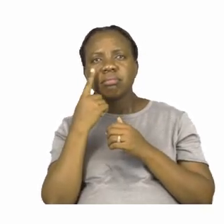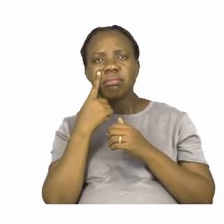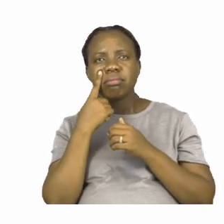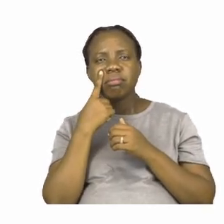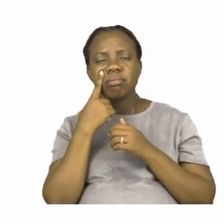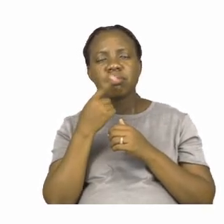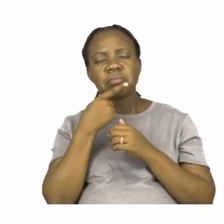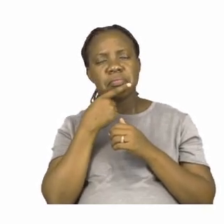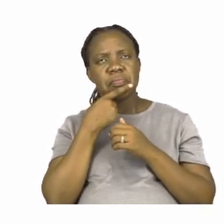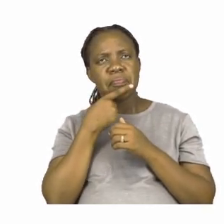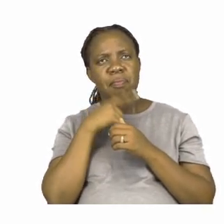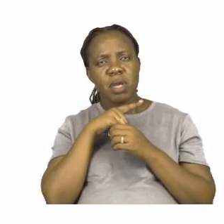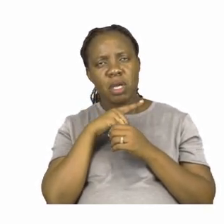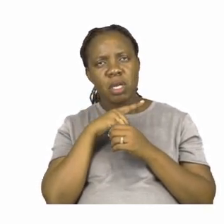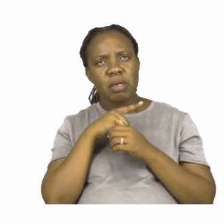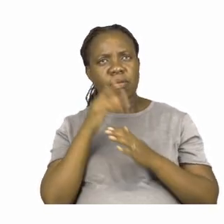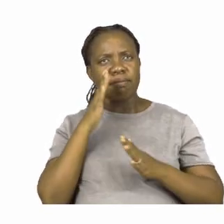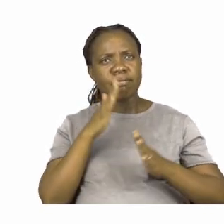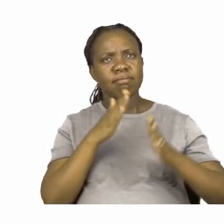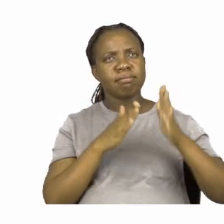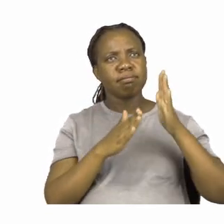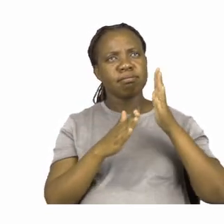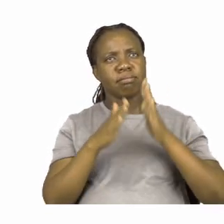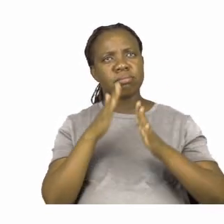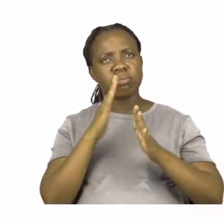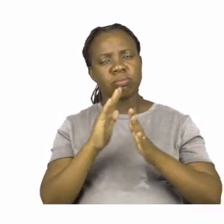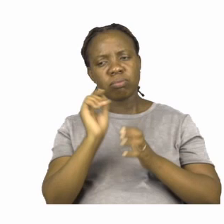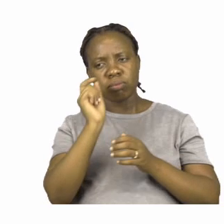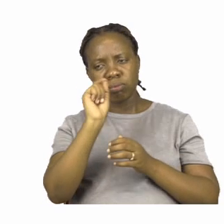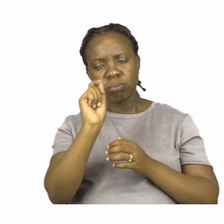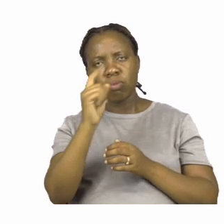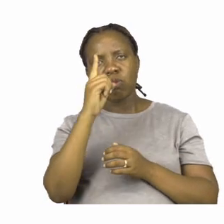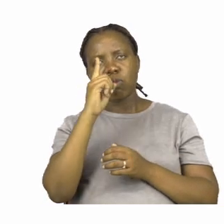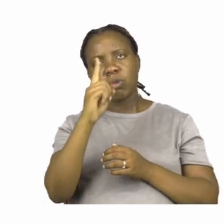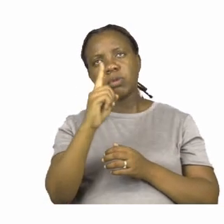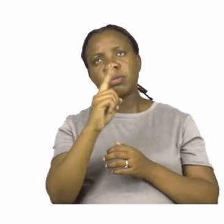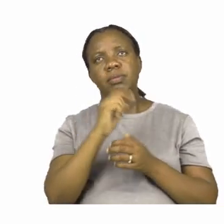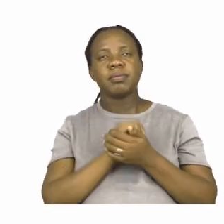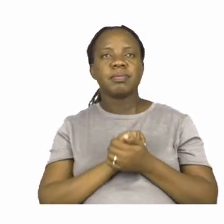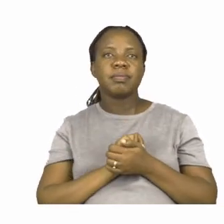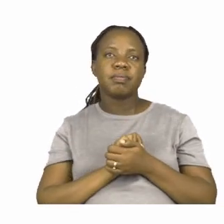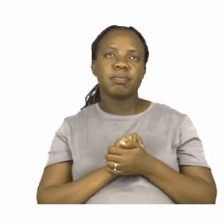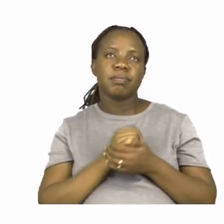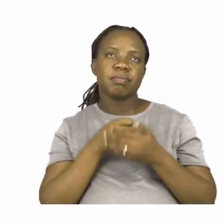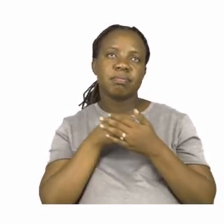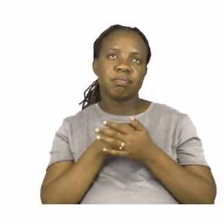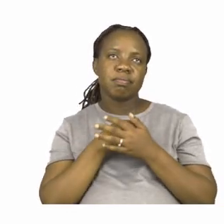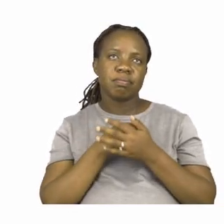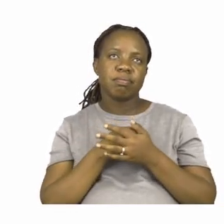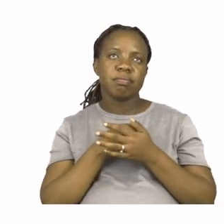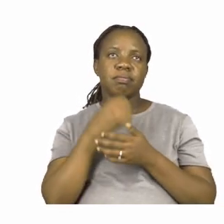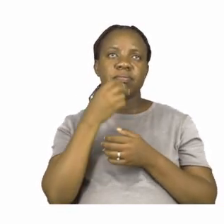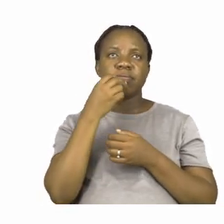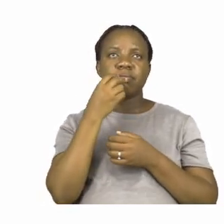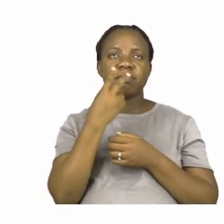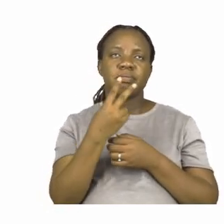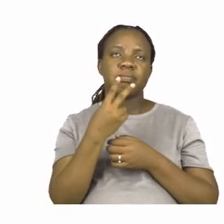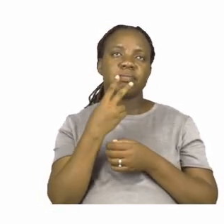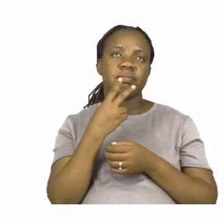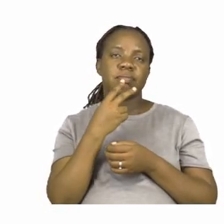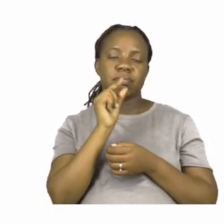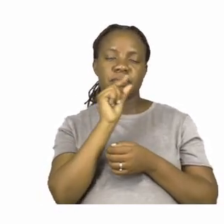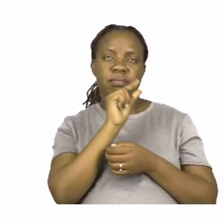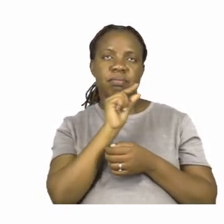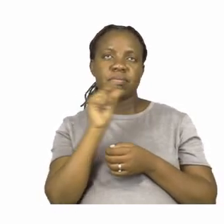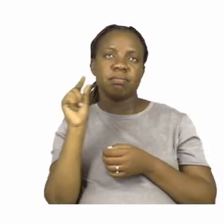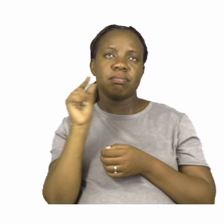you will put the number 1. Now let's try number 2. The sentence for